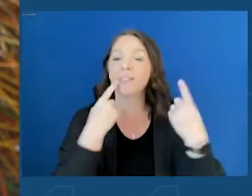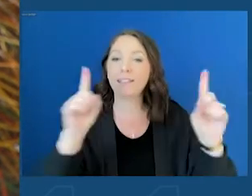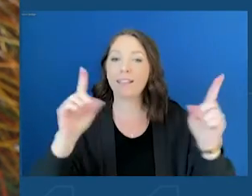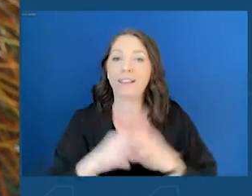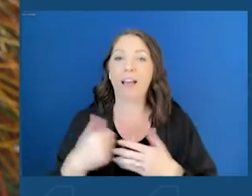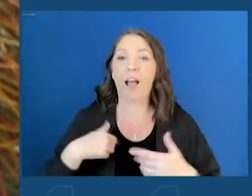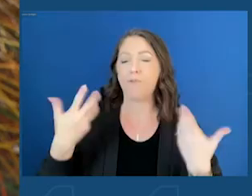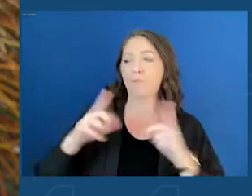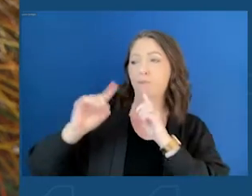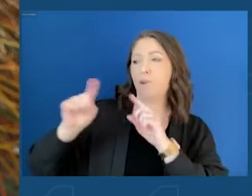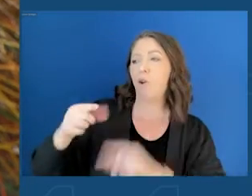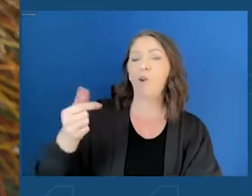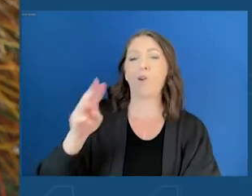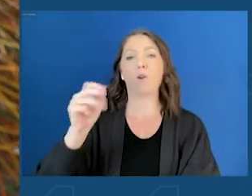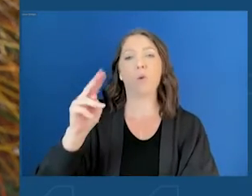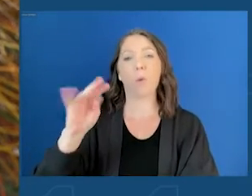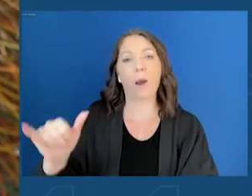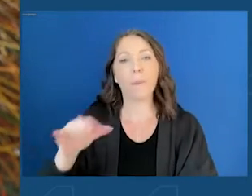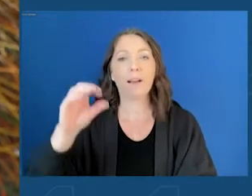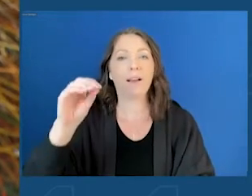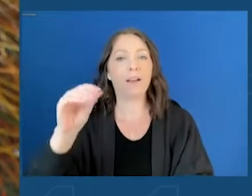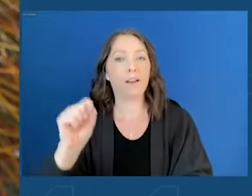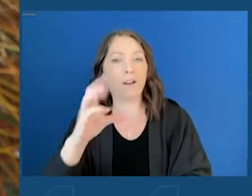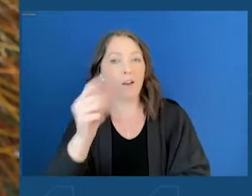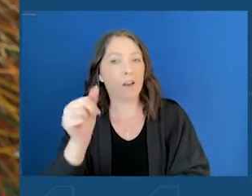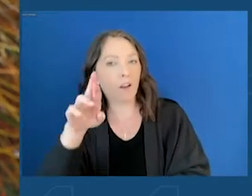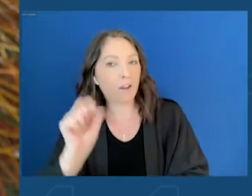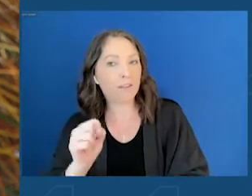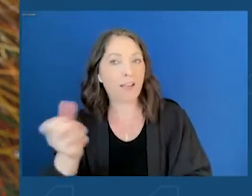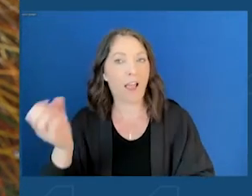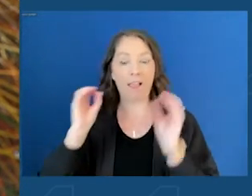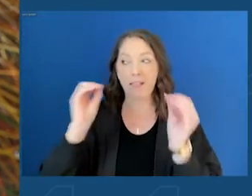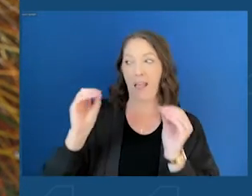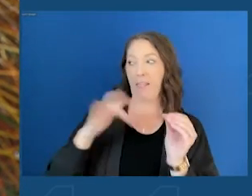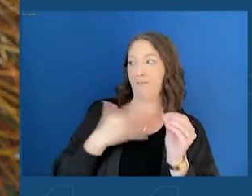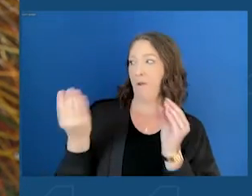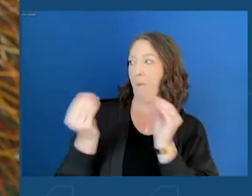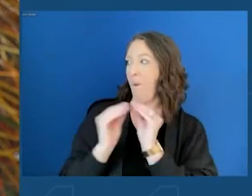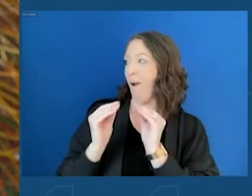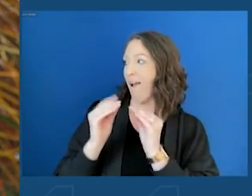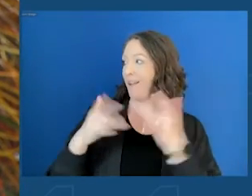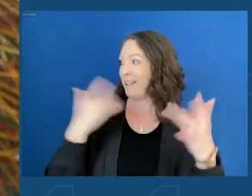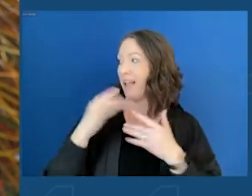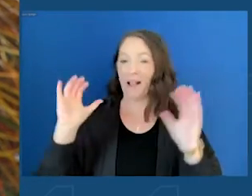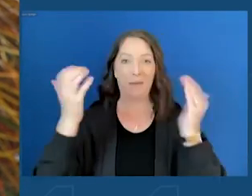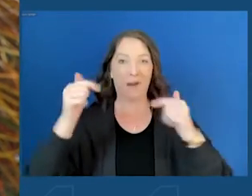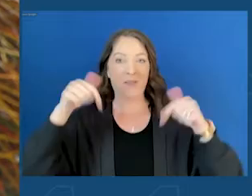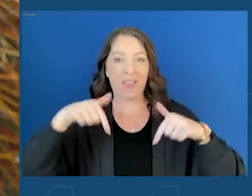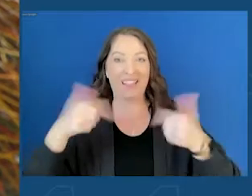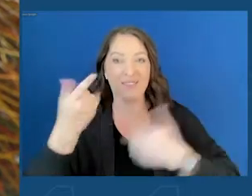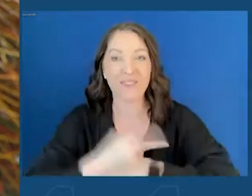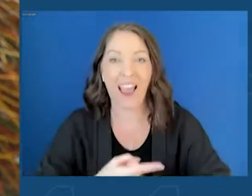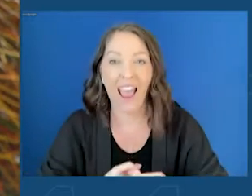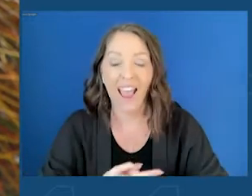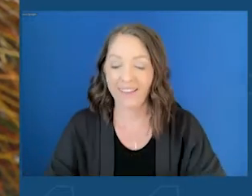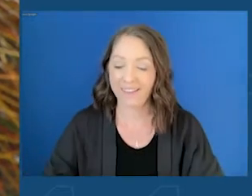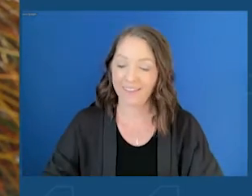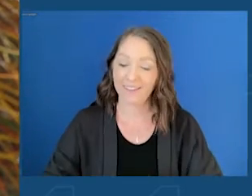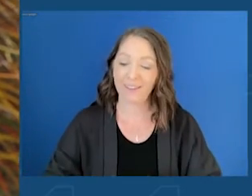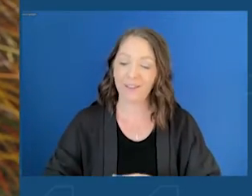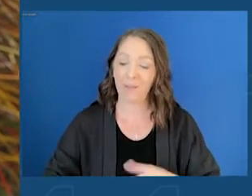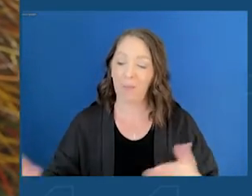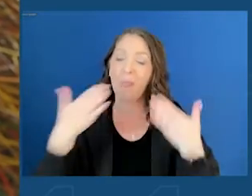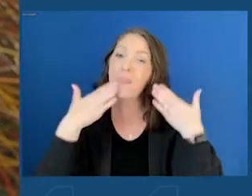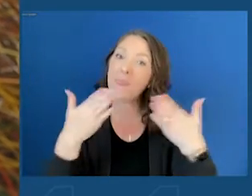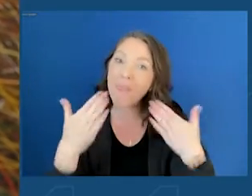the Oscars, countless red carpets, and I don't think anything has made me more excited than this today. So thank you so much for having me here.